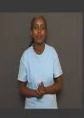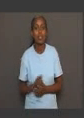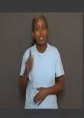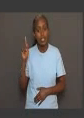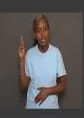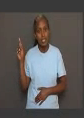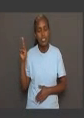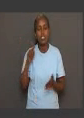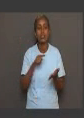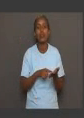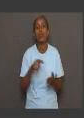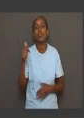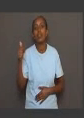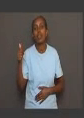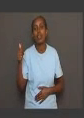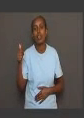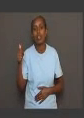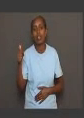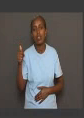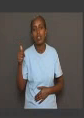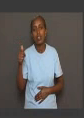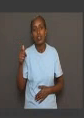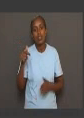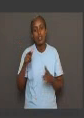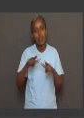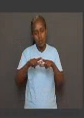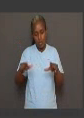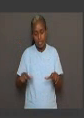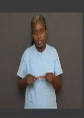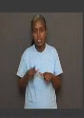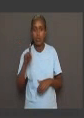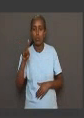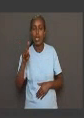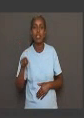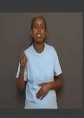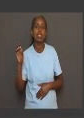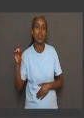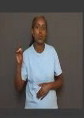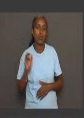Here is point A, located at 1, 0.